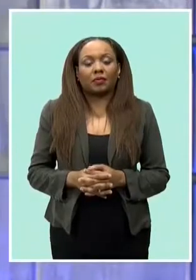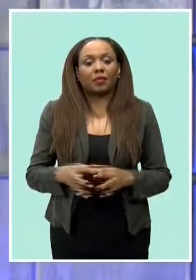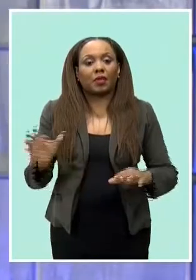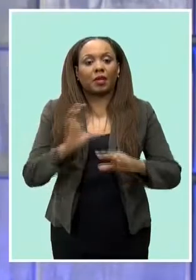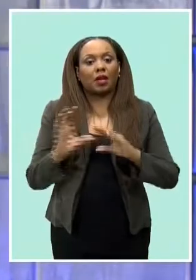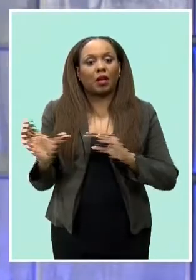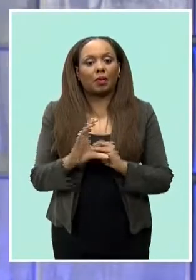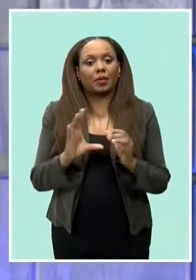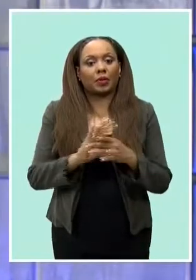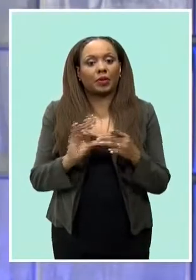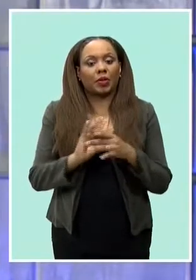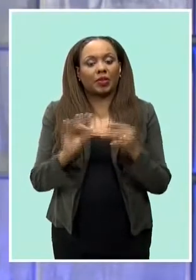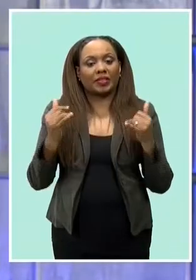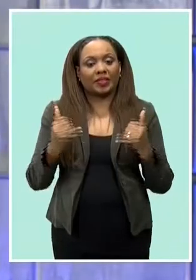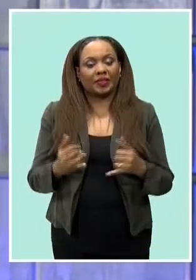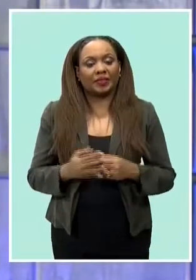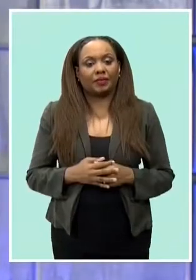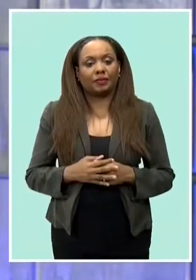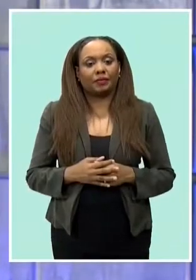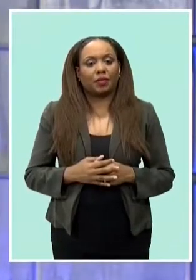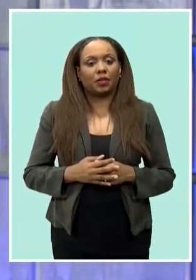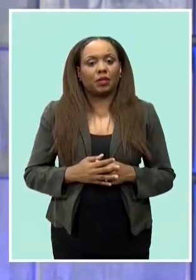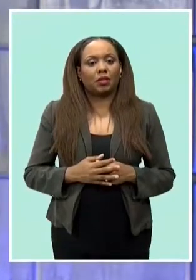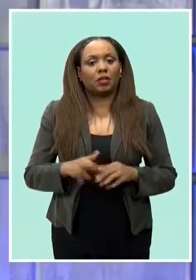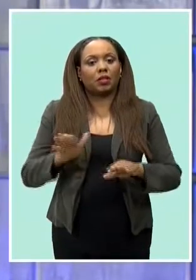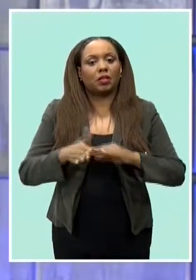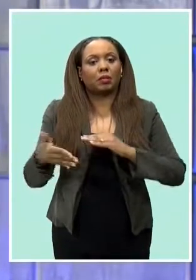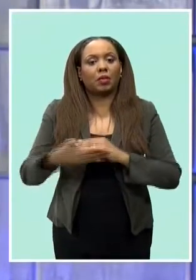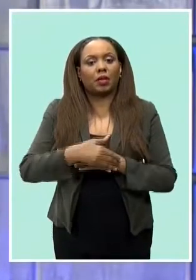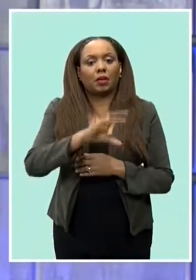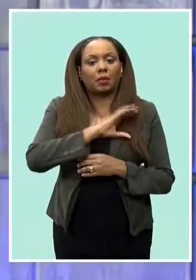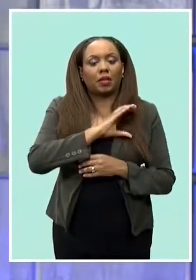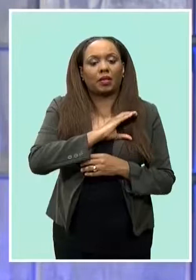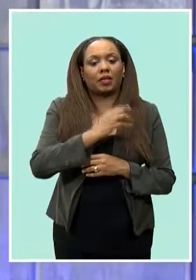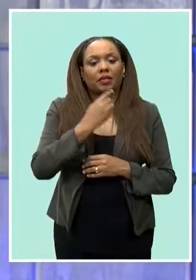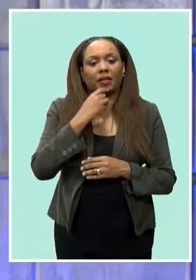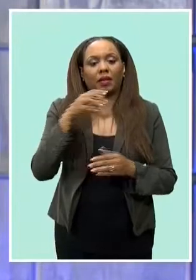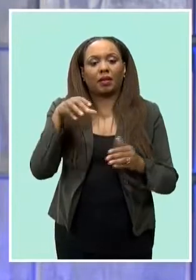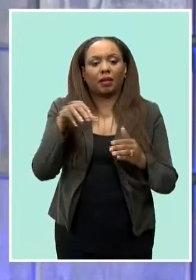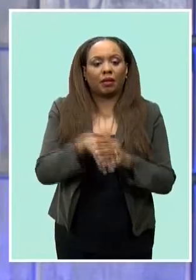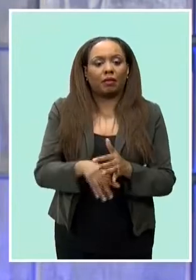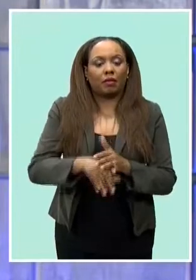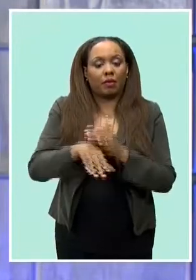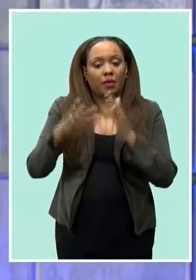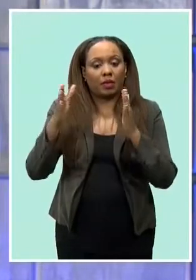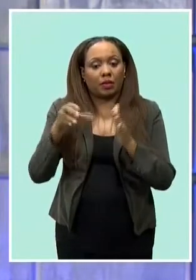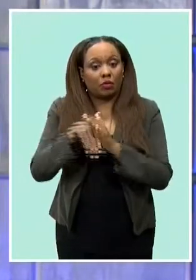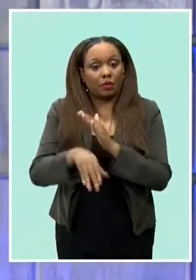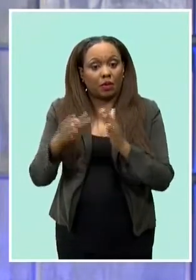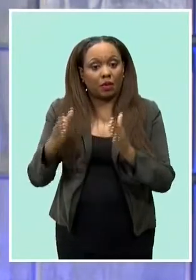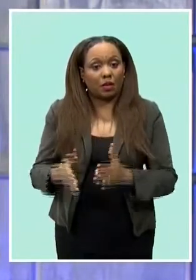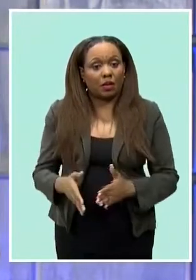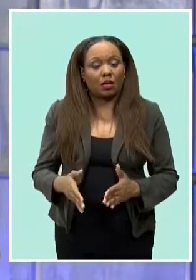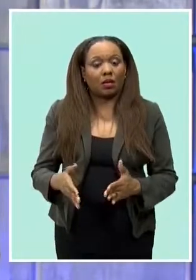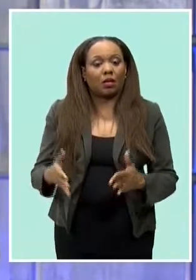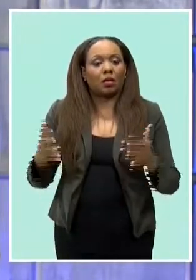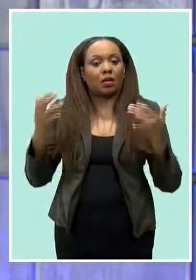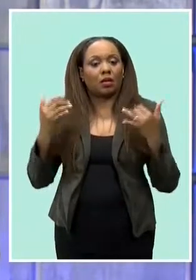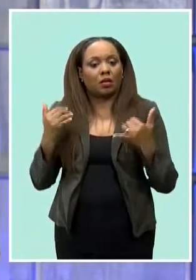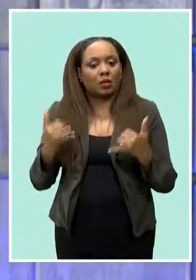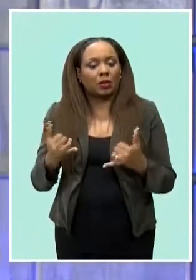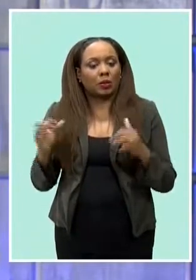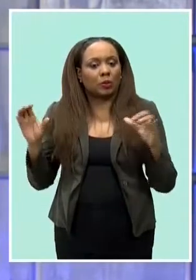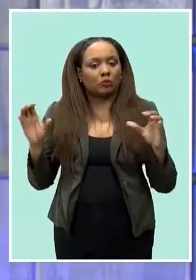Regional stories now, and police over in Jamaica say criminals are migrating following the implementation of states of emergencies in